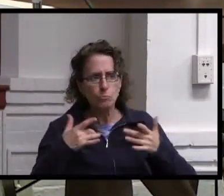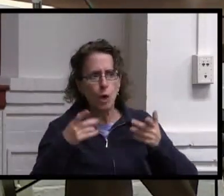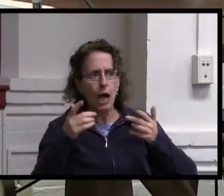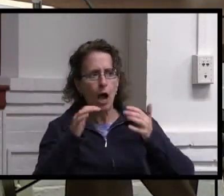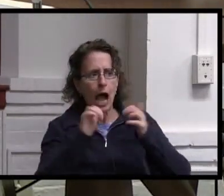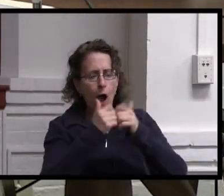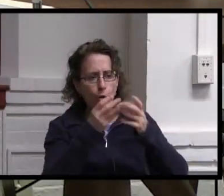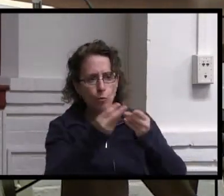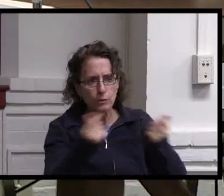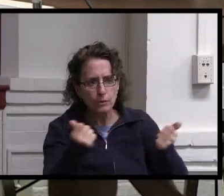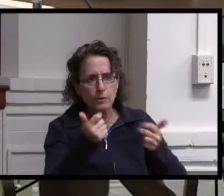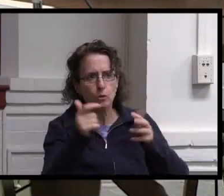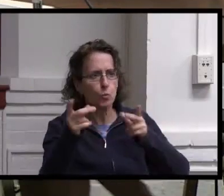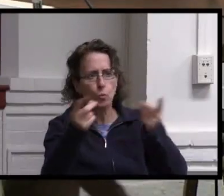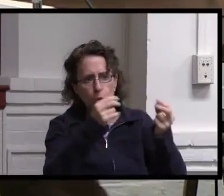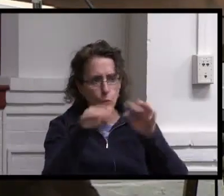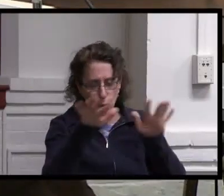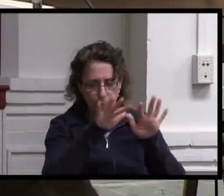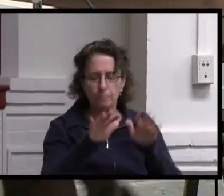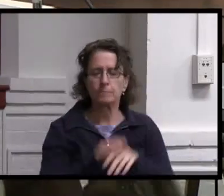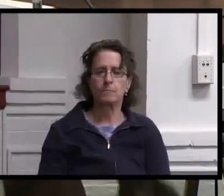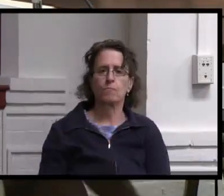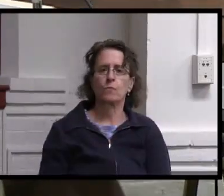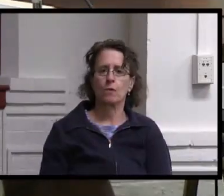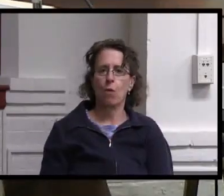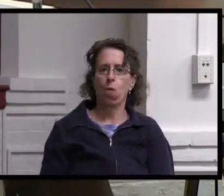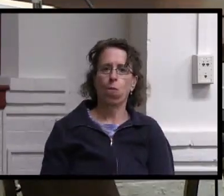many different facets. So.